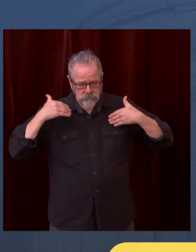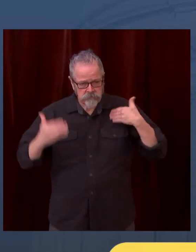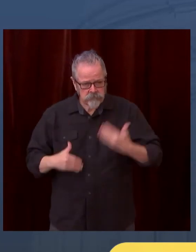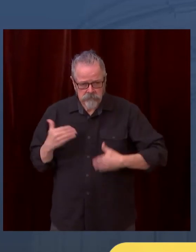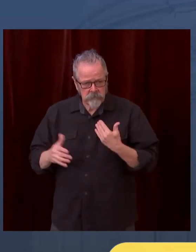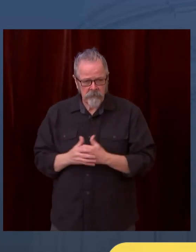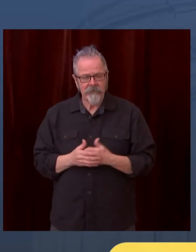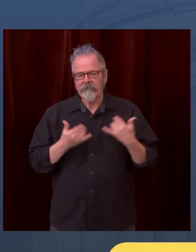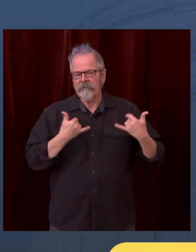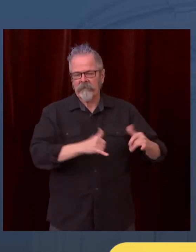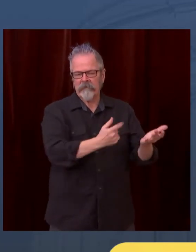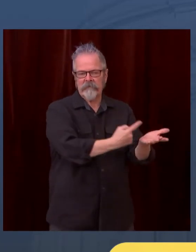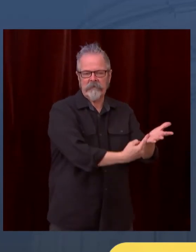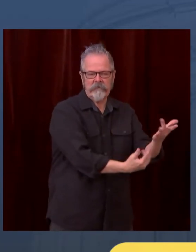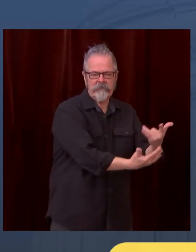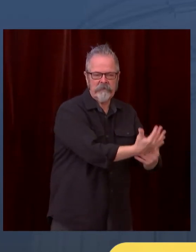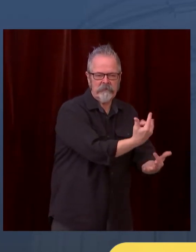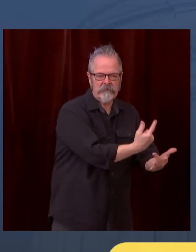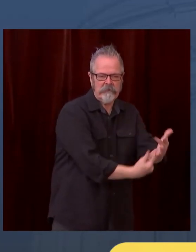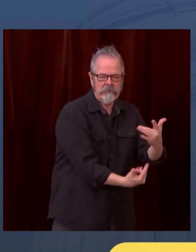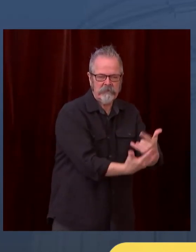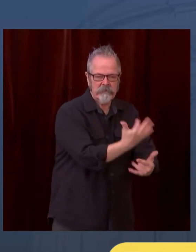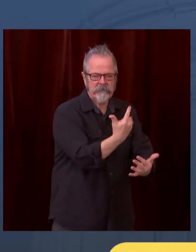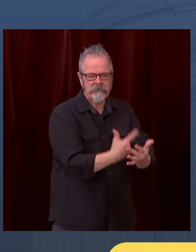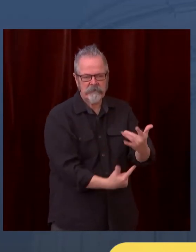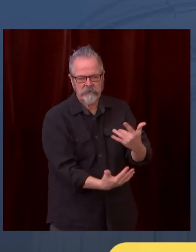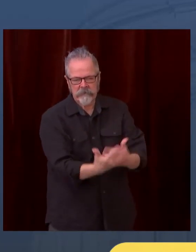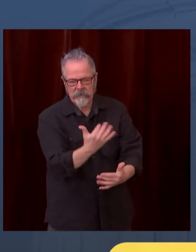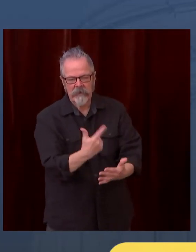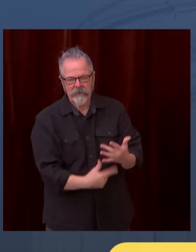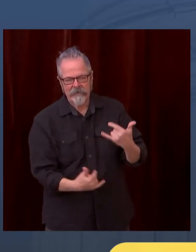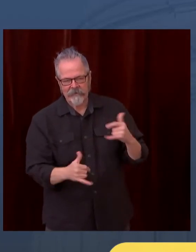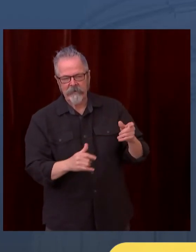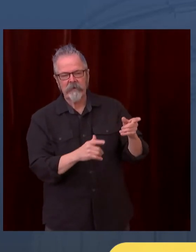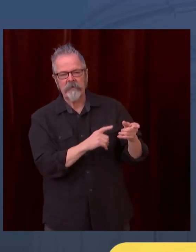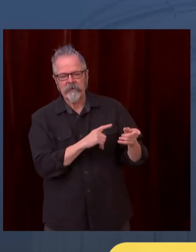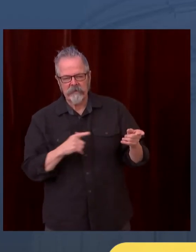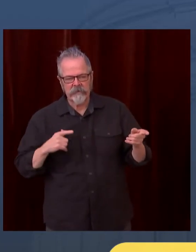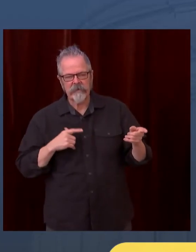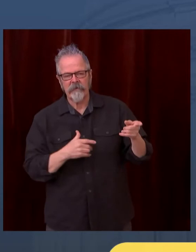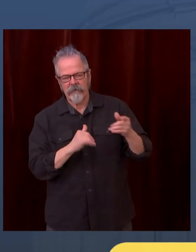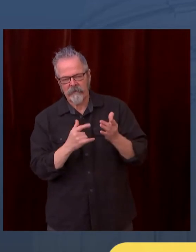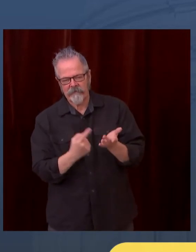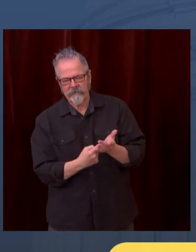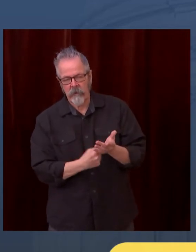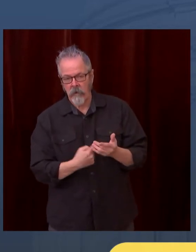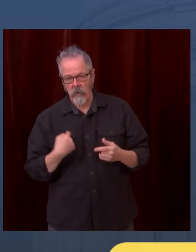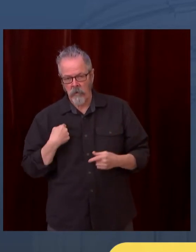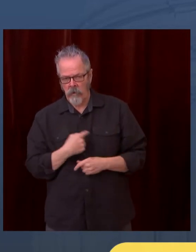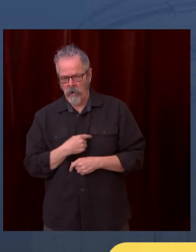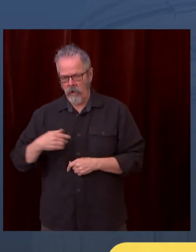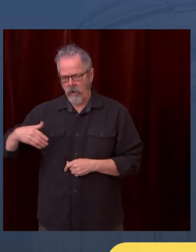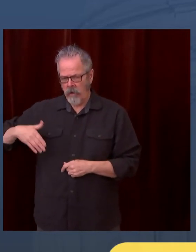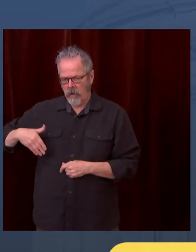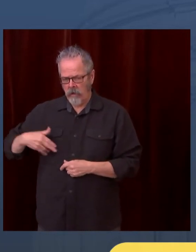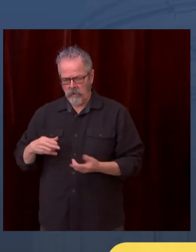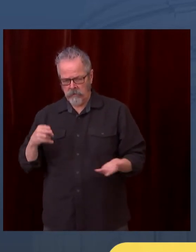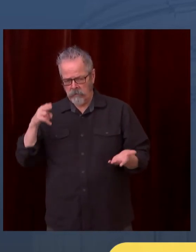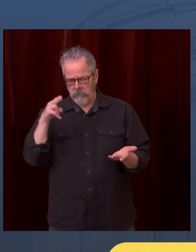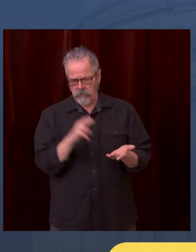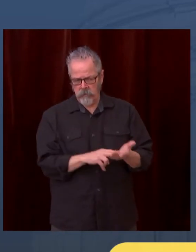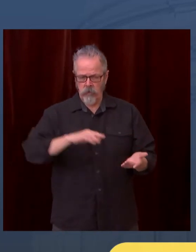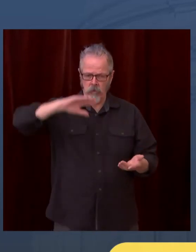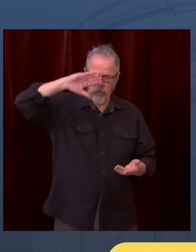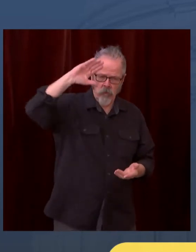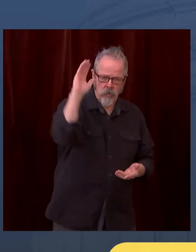conversation that we haven't bought off yet. And there seems to be an idea that maybe this would go to the ballot